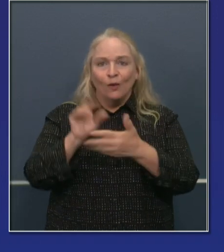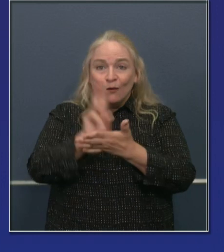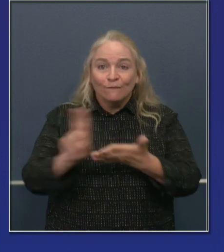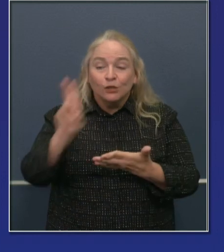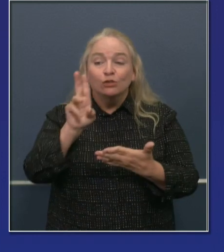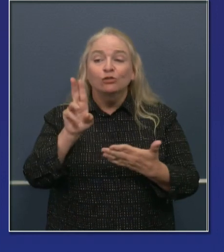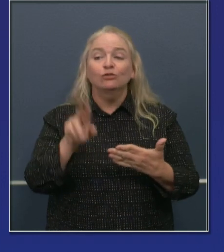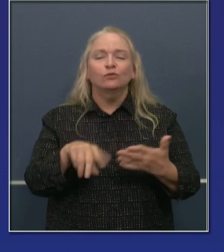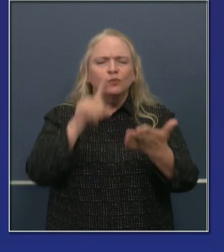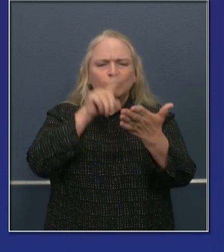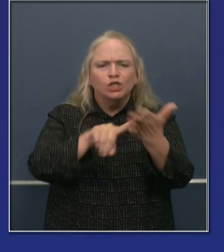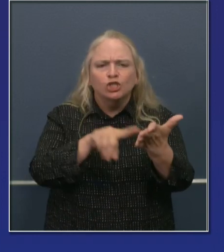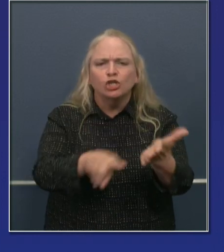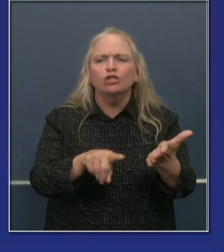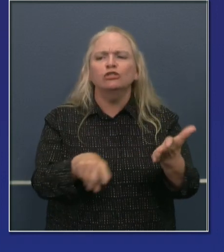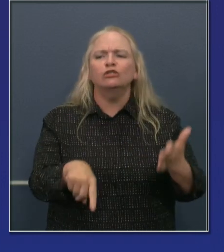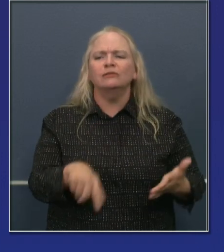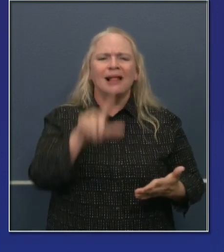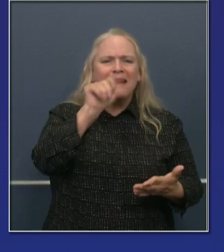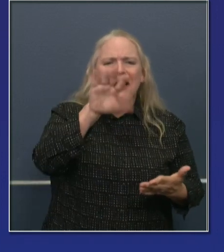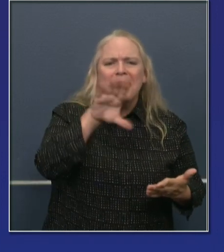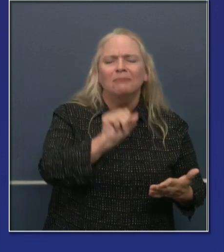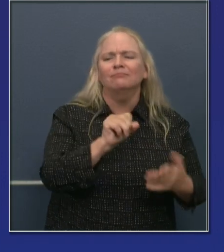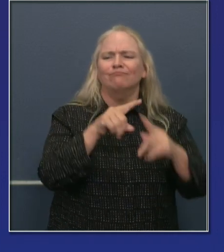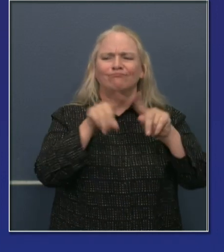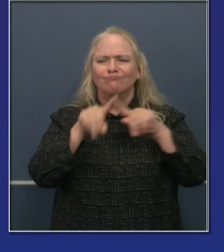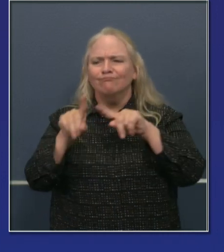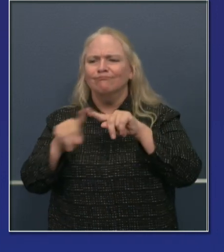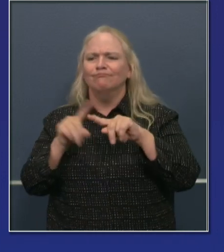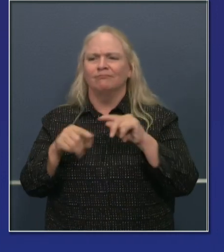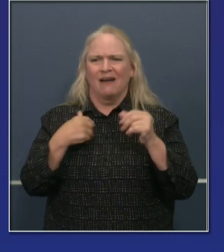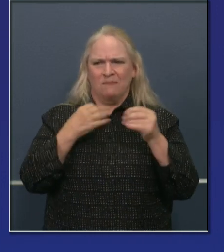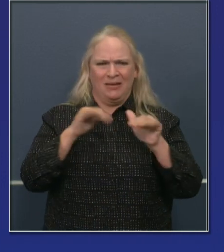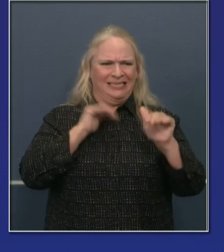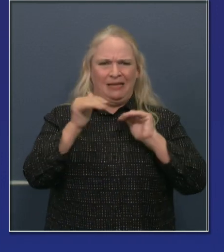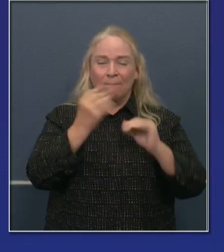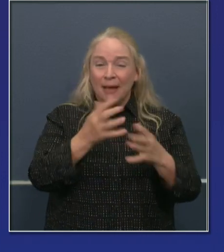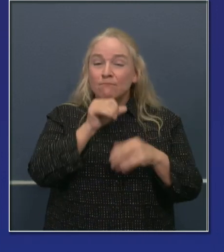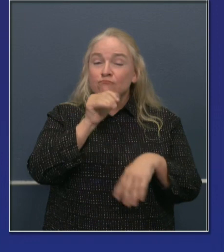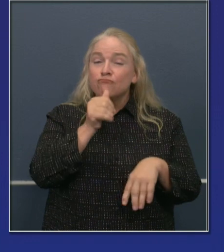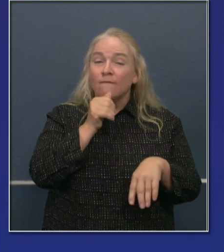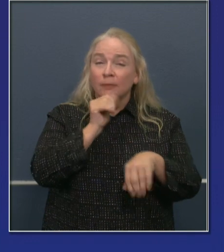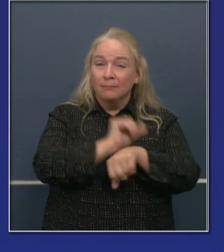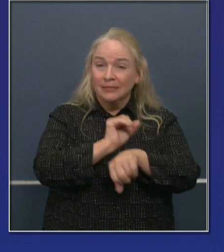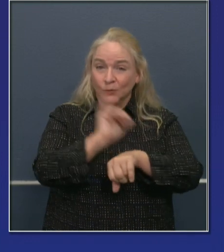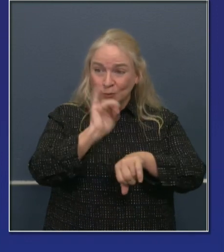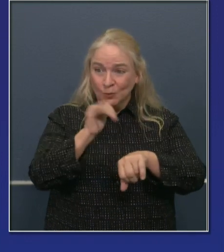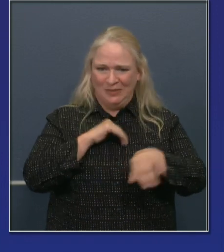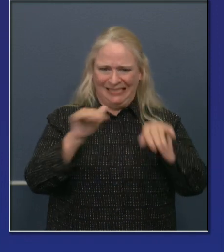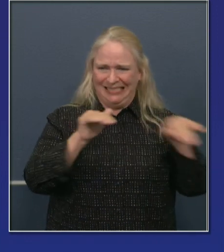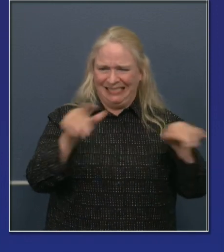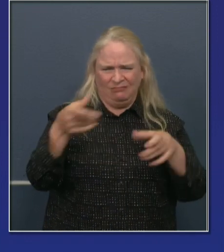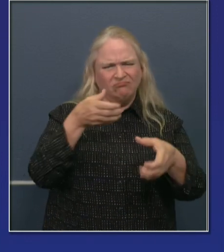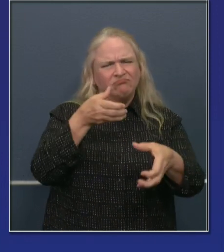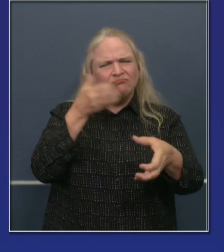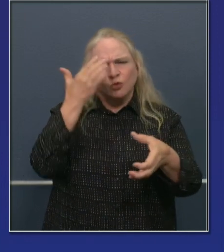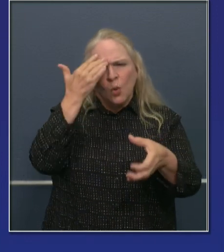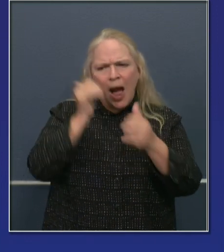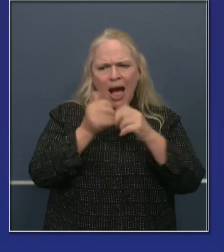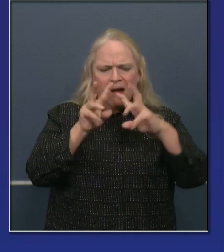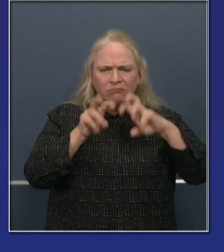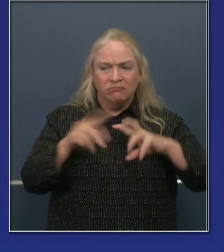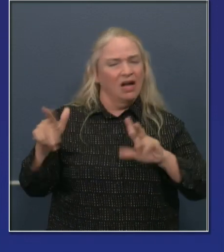research and development, federal labs and the like, as well as the private sector and its ingenuity. A lot is happening in this space. As I mentioned